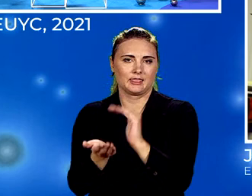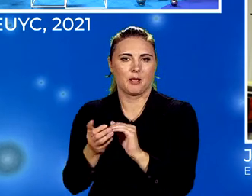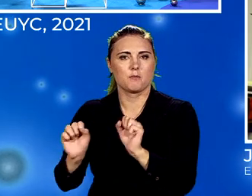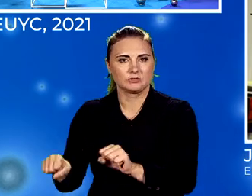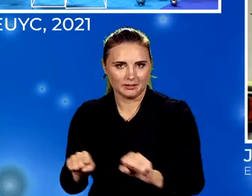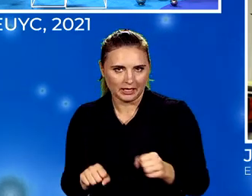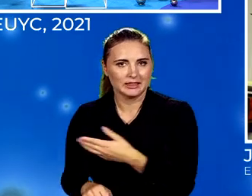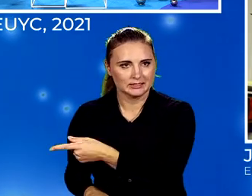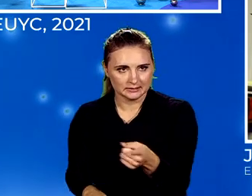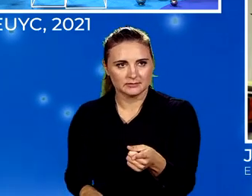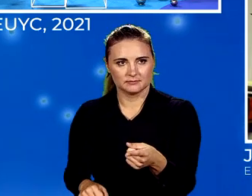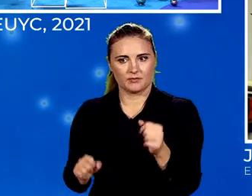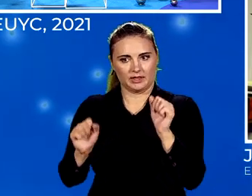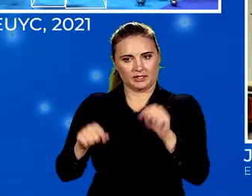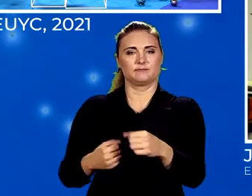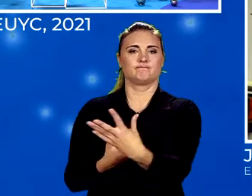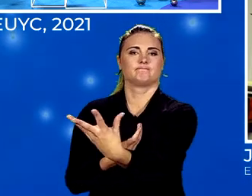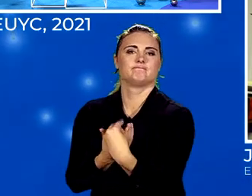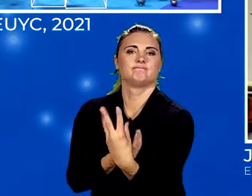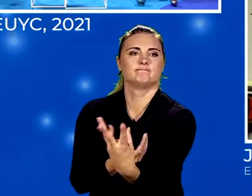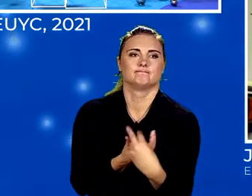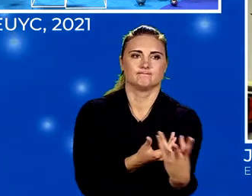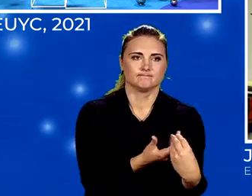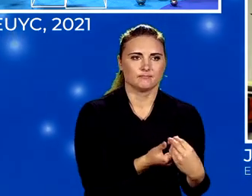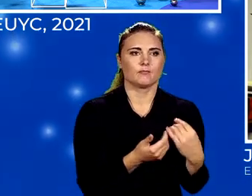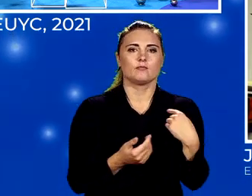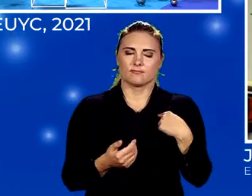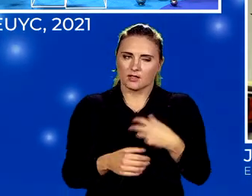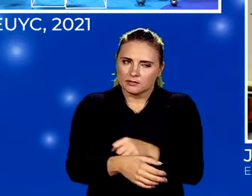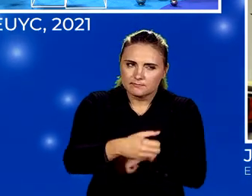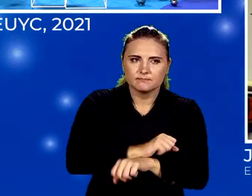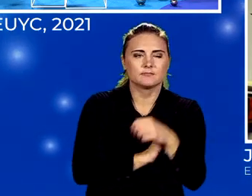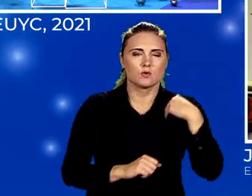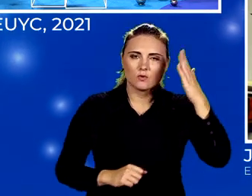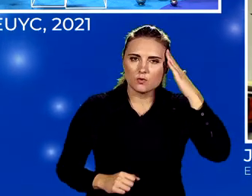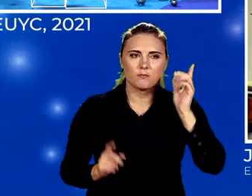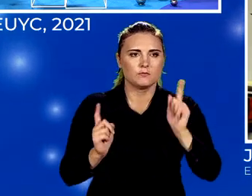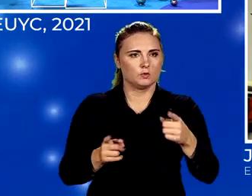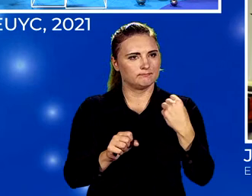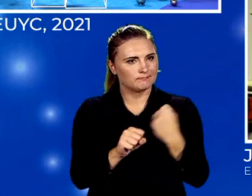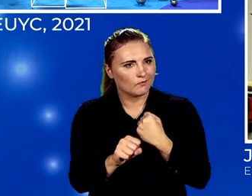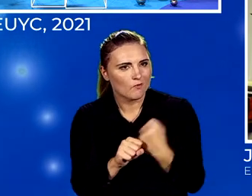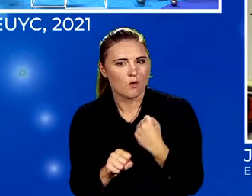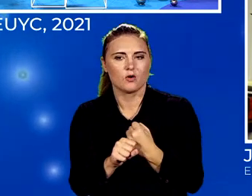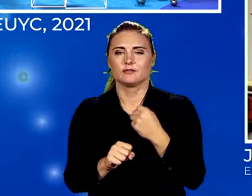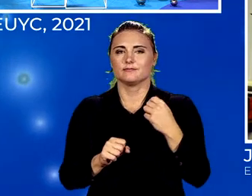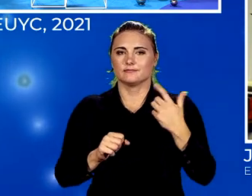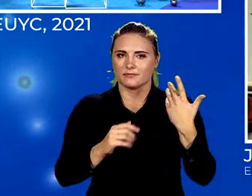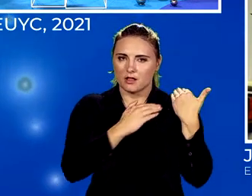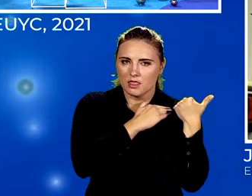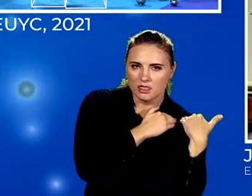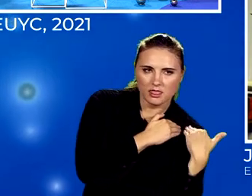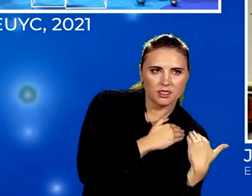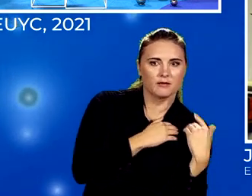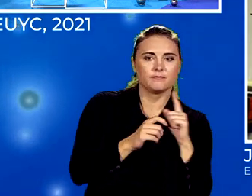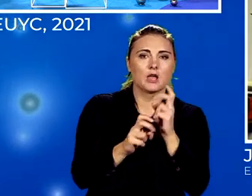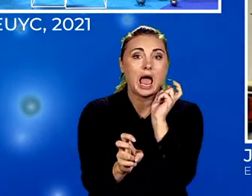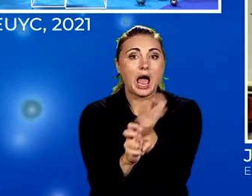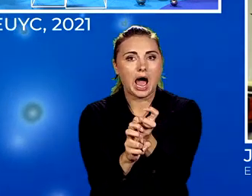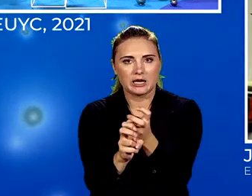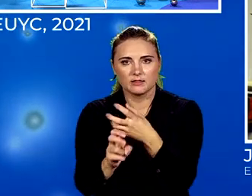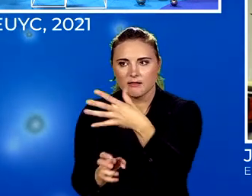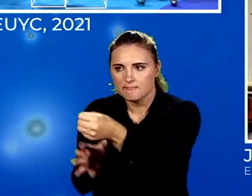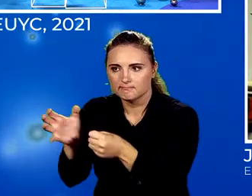we know it's very often an uphill struggle, and we all know that it's difficult to reach out and to actually get to young people